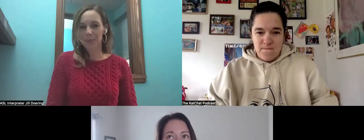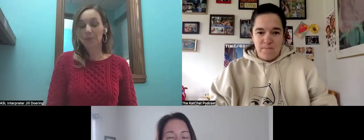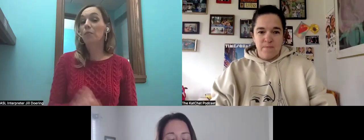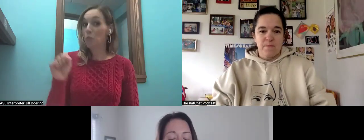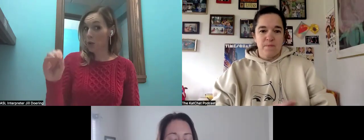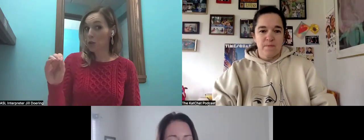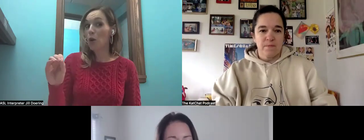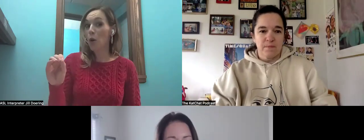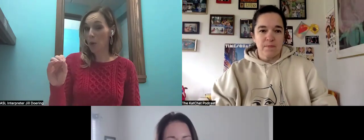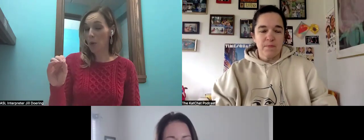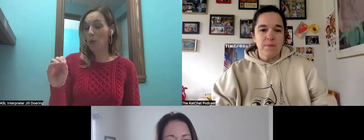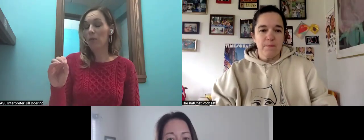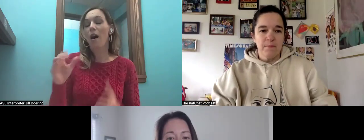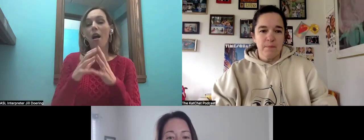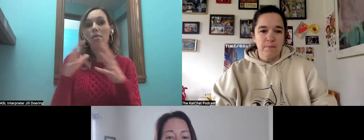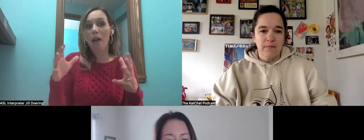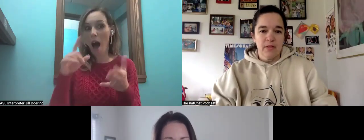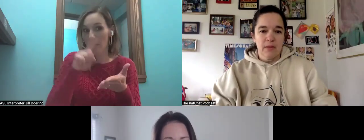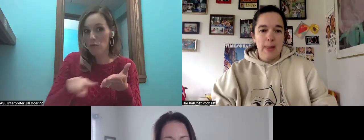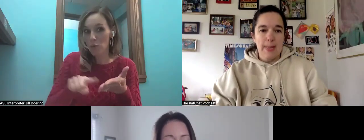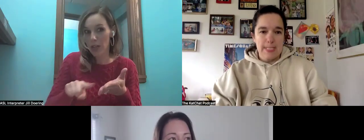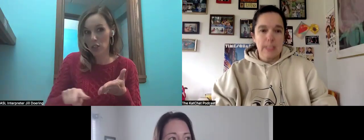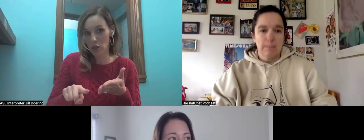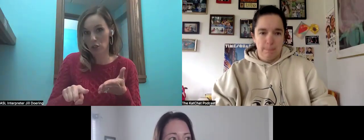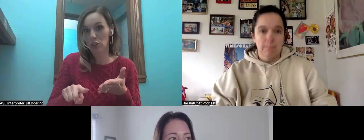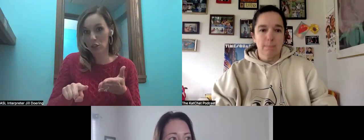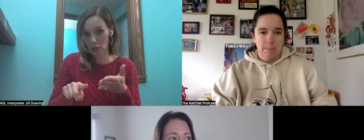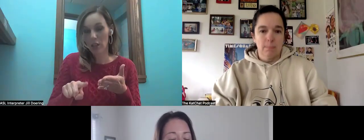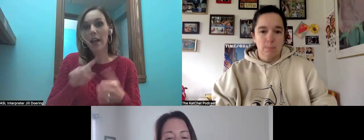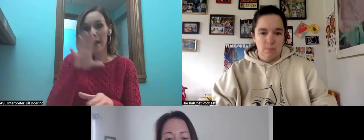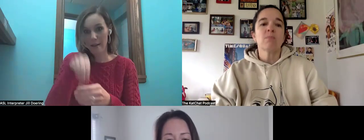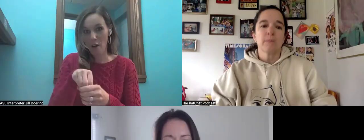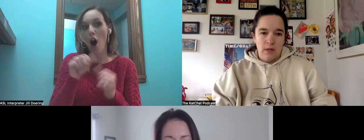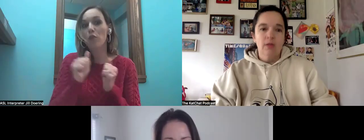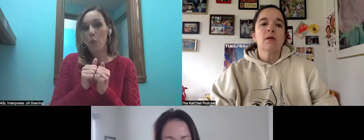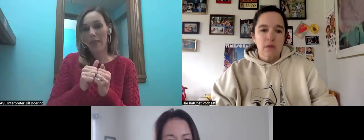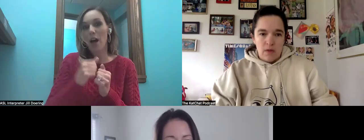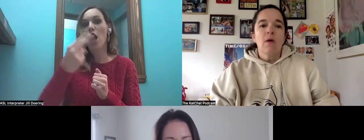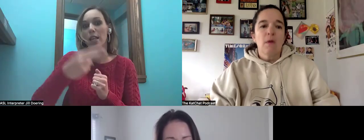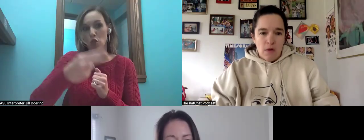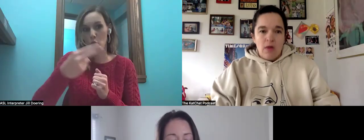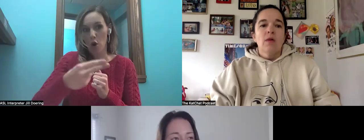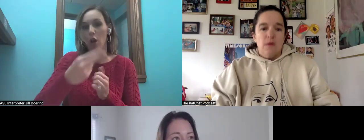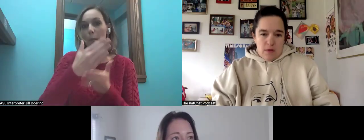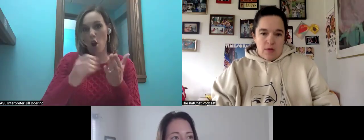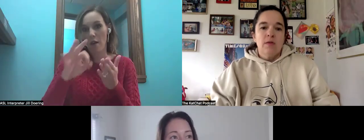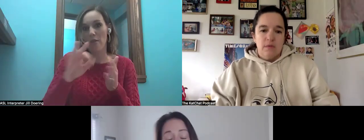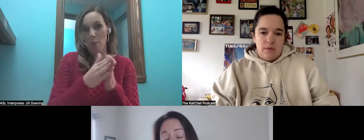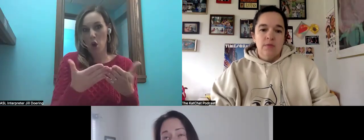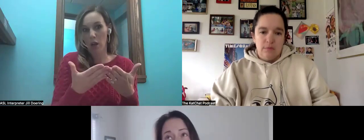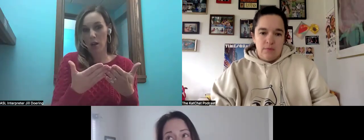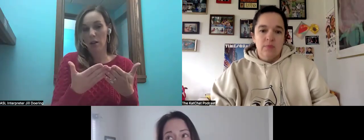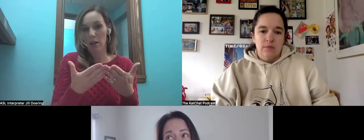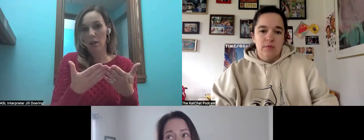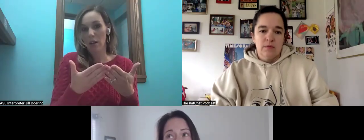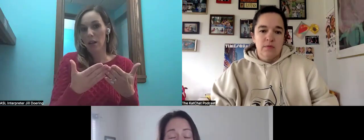So a lot of research goes into a historical piece of the book. So I